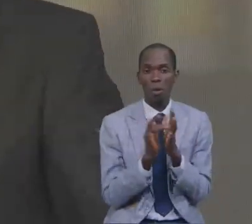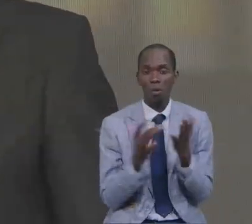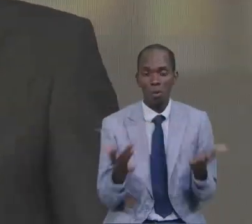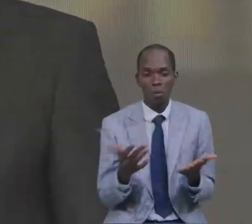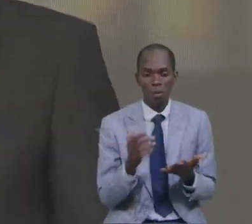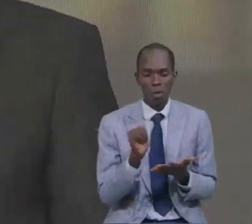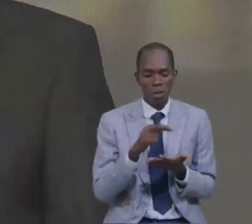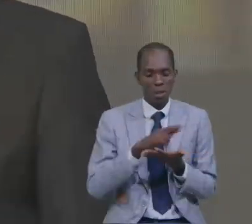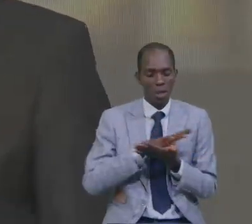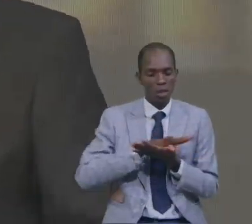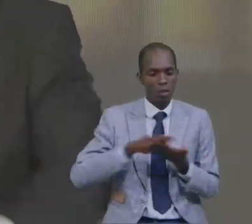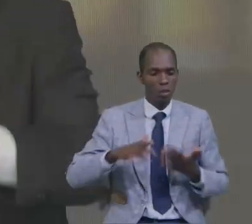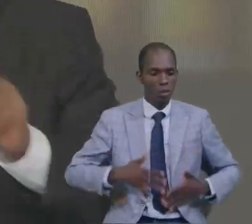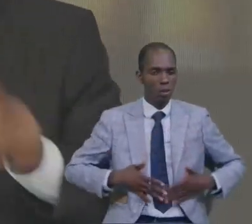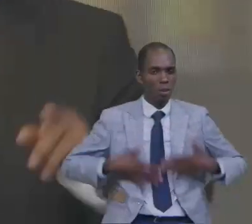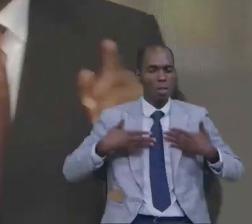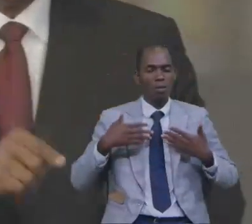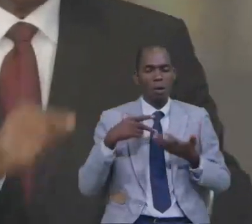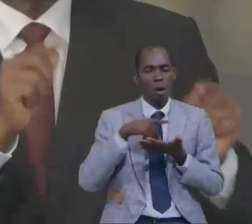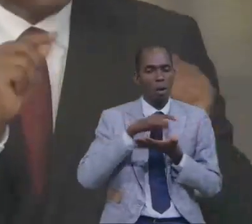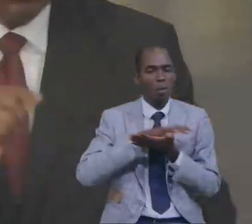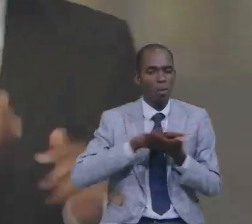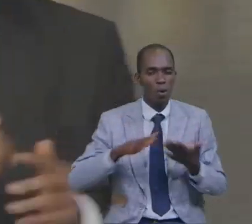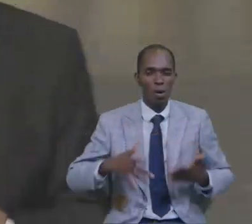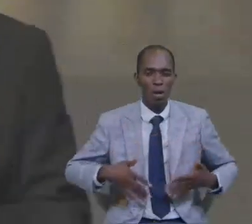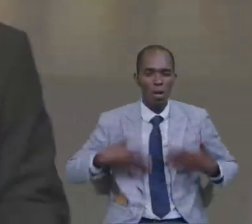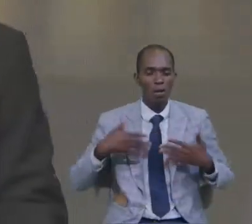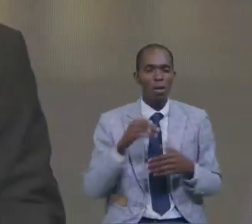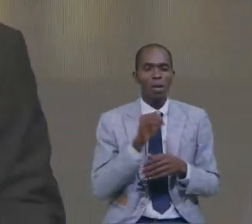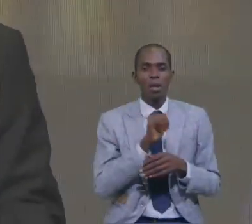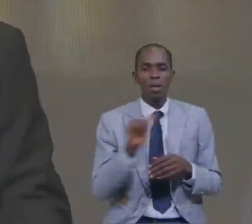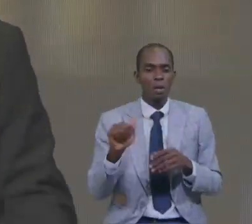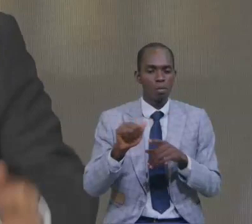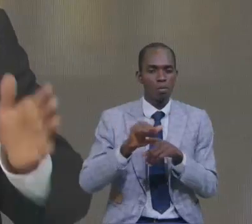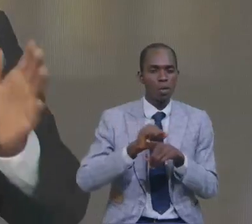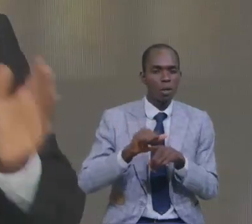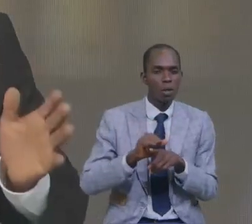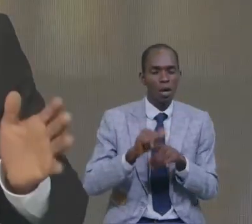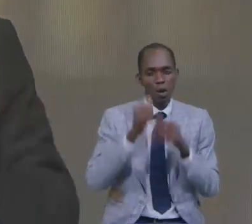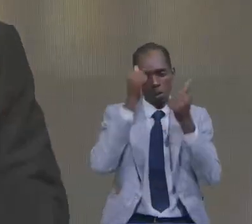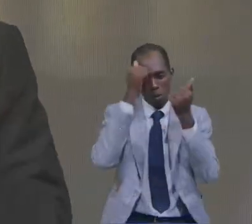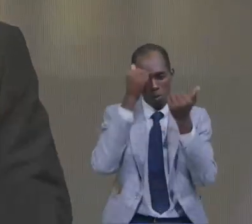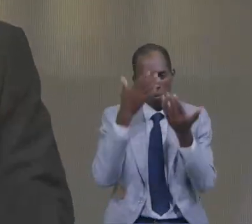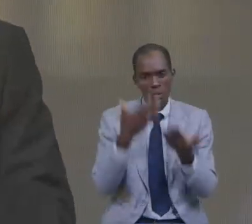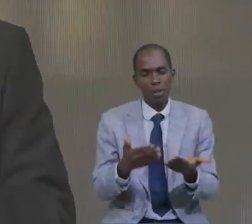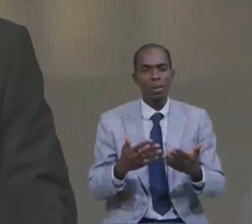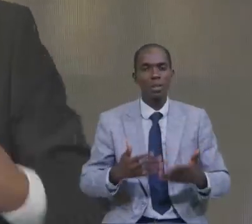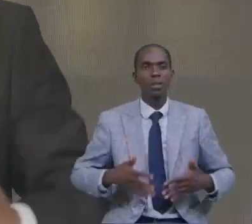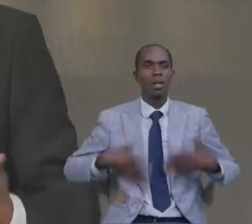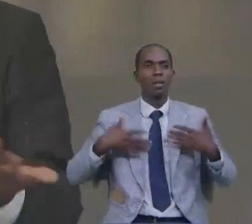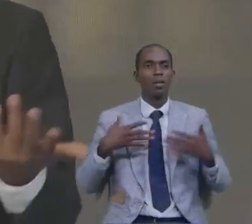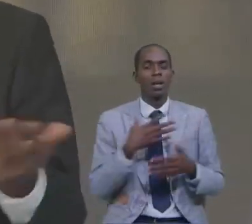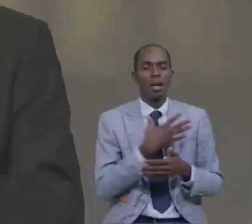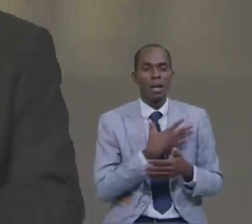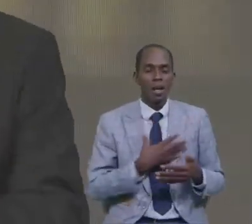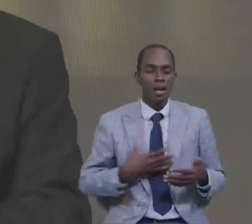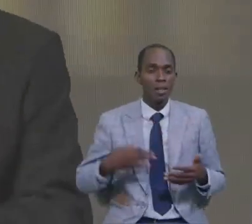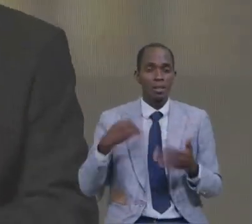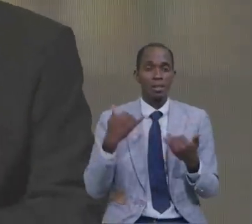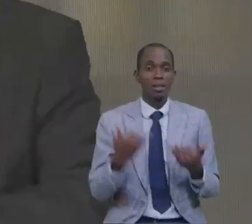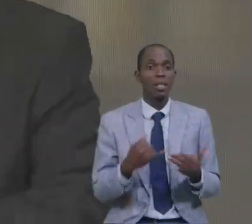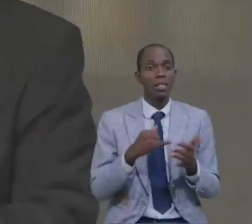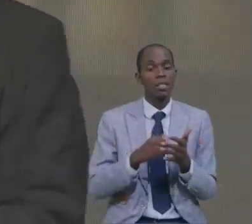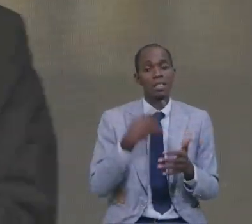life. And now it says you have obeyed that form of doctrine, and you obeyed from